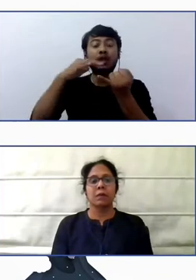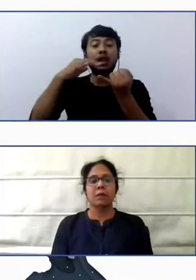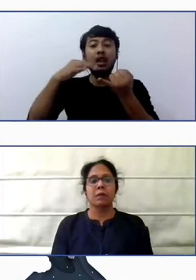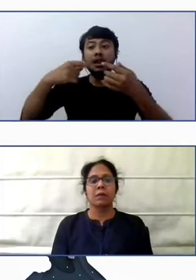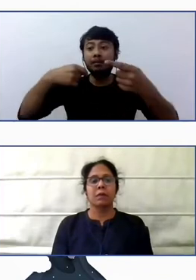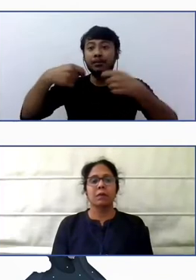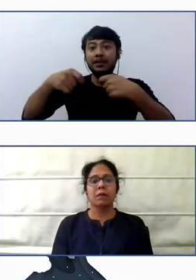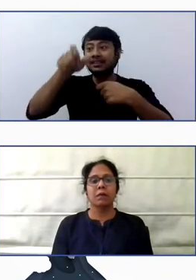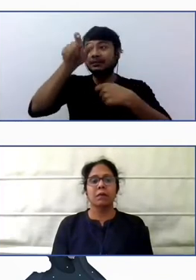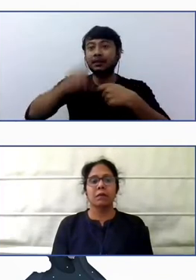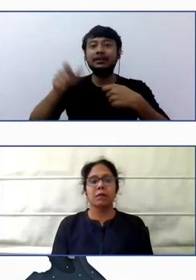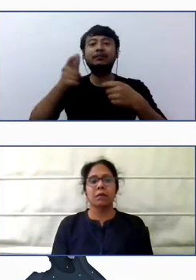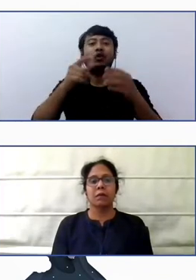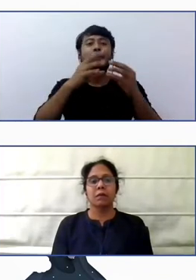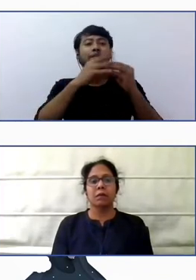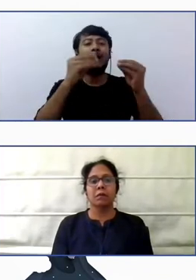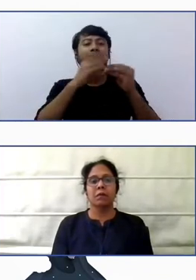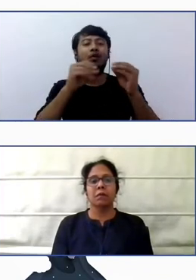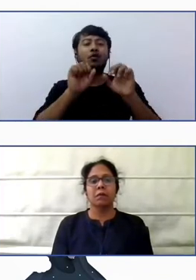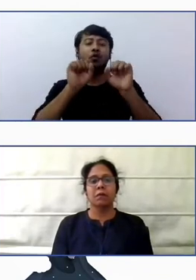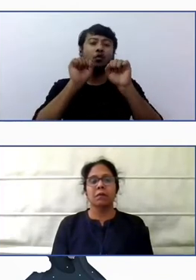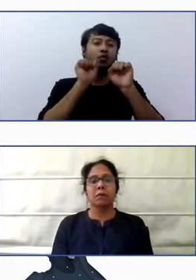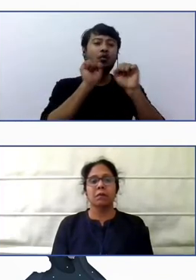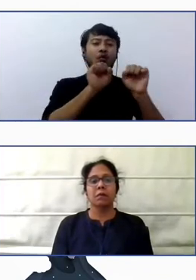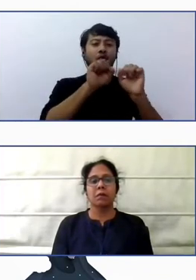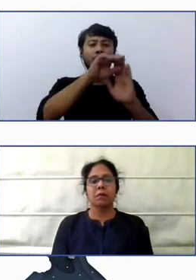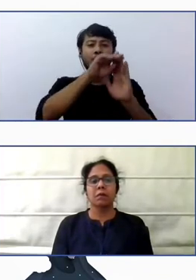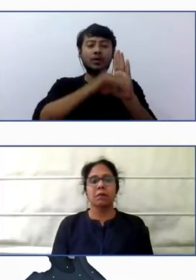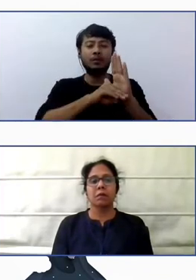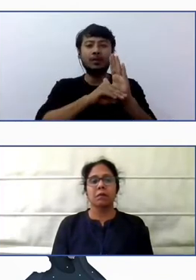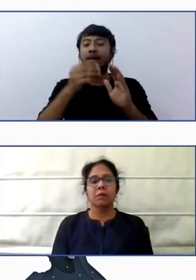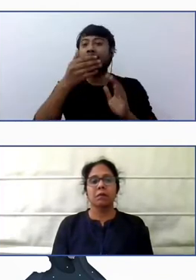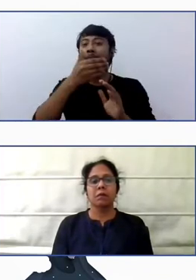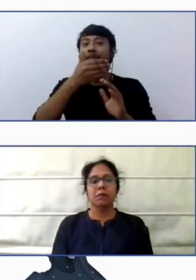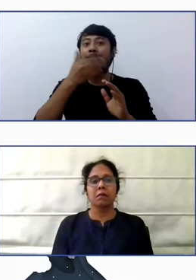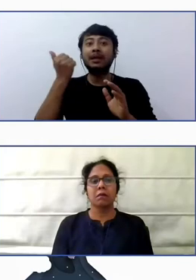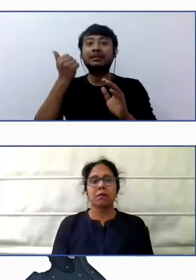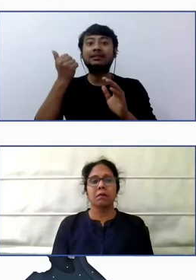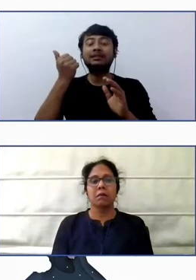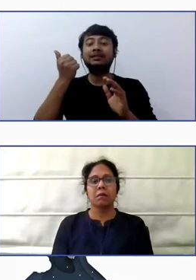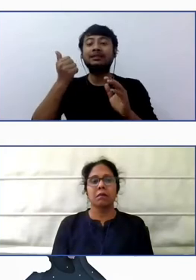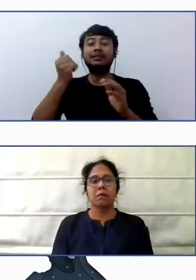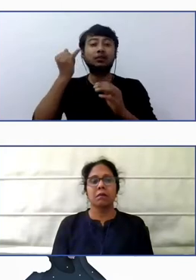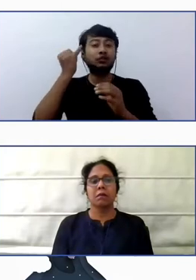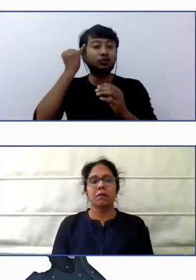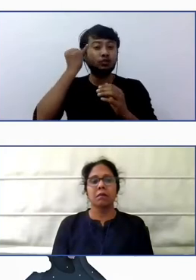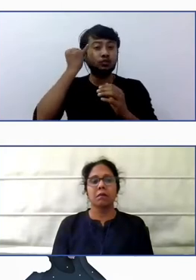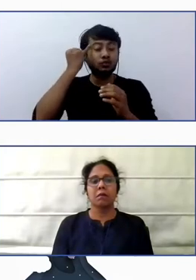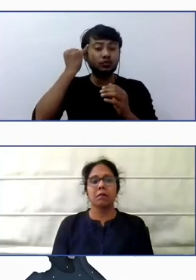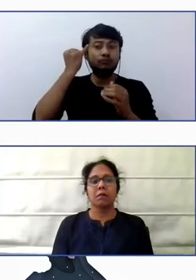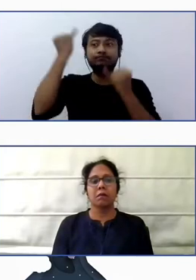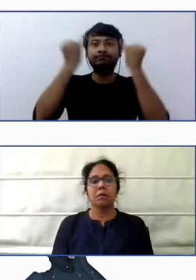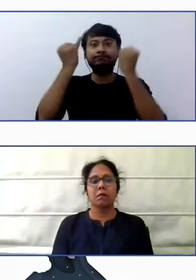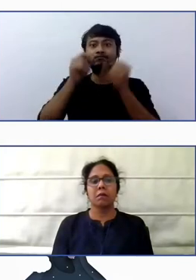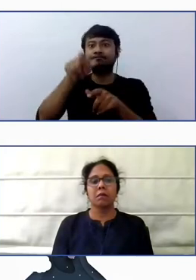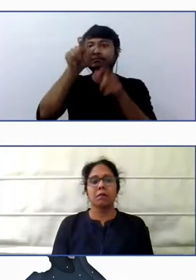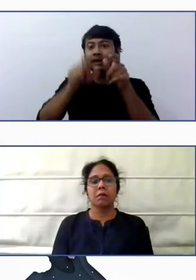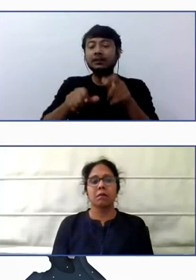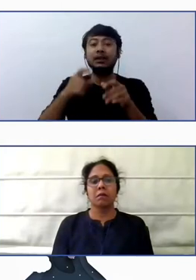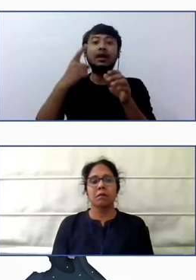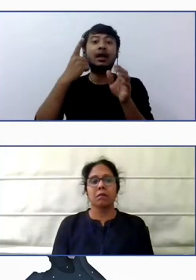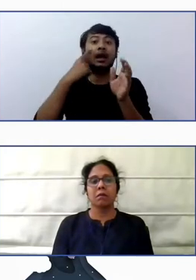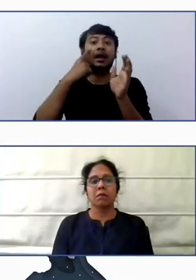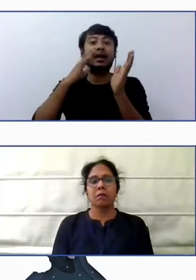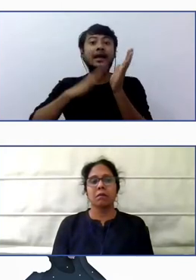Bengaluru Foundation, Best Social Entrepreneur by Hand in Hand, Top 3 Social Entrepreneurs by IIM Kolkata Innovation